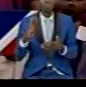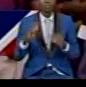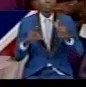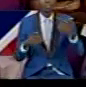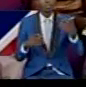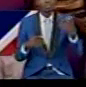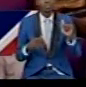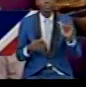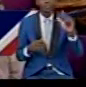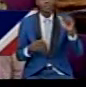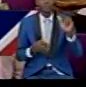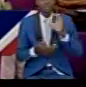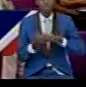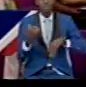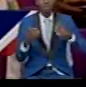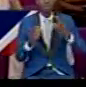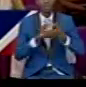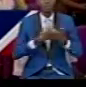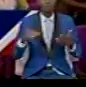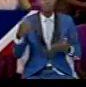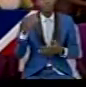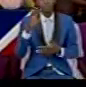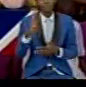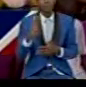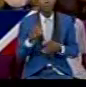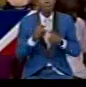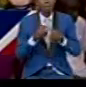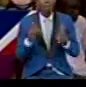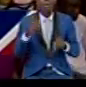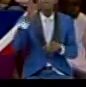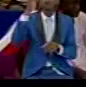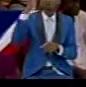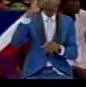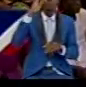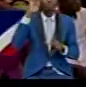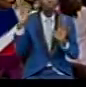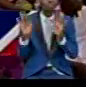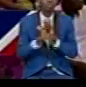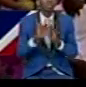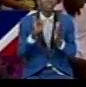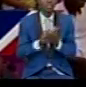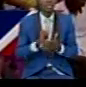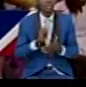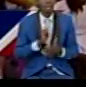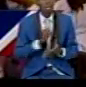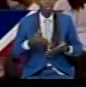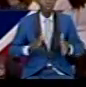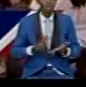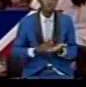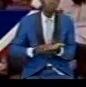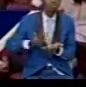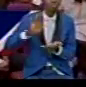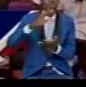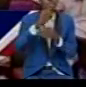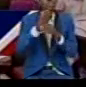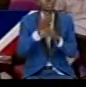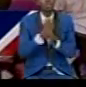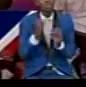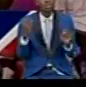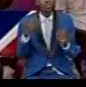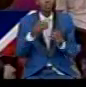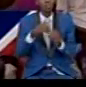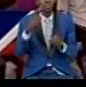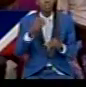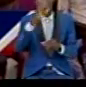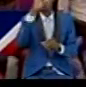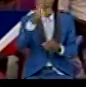Galatians chapter 6, verse 14, but God forbid that I should glory save in the cross of